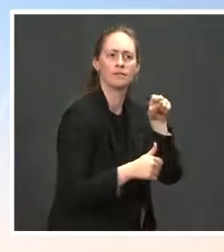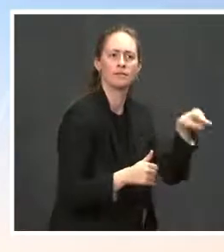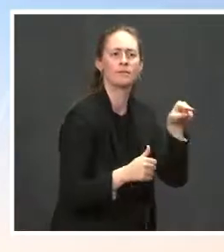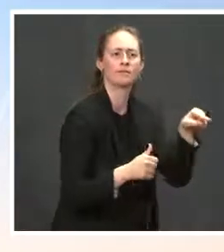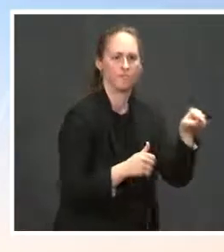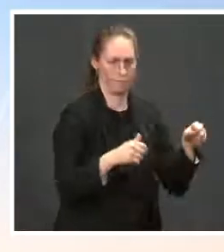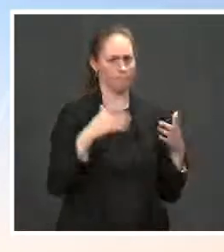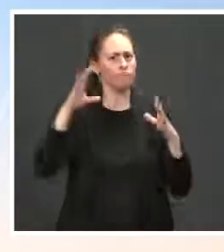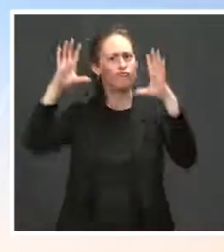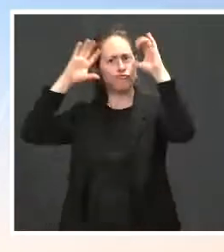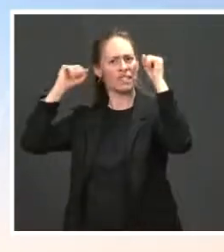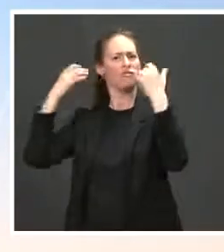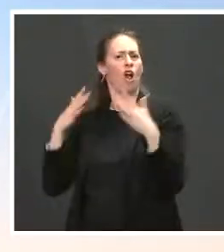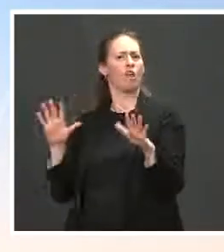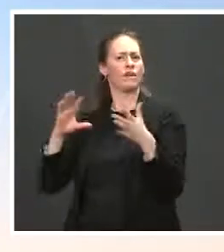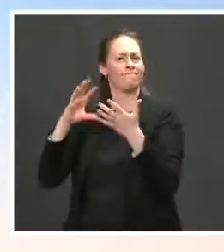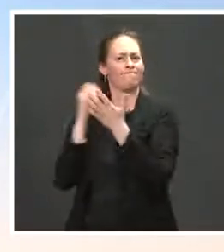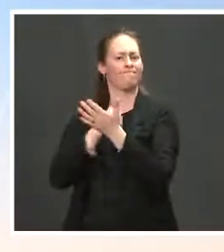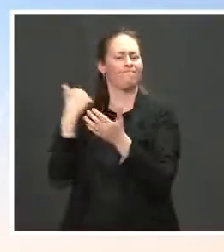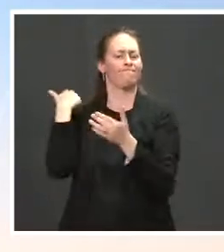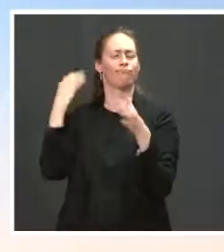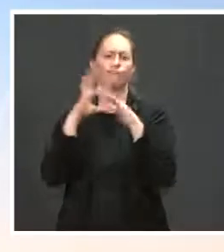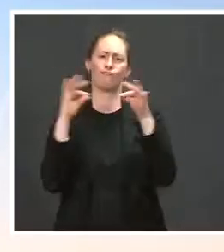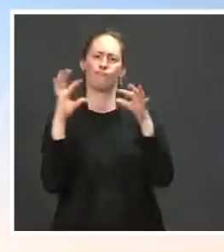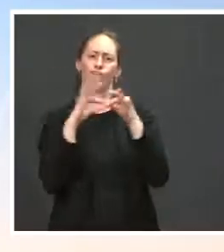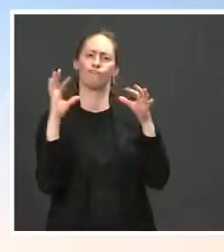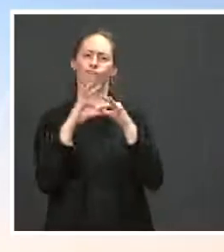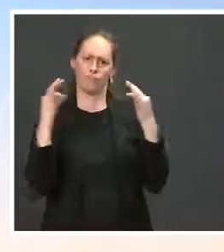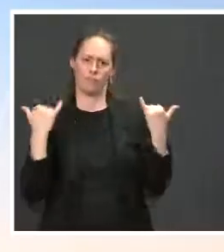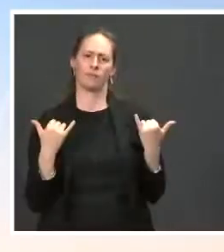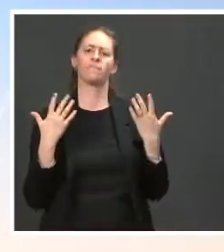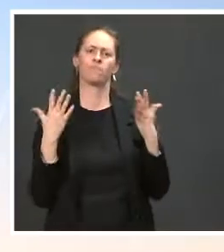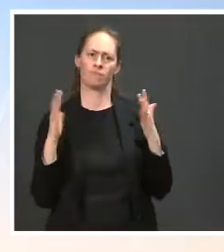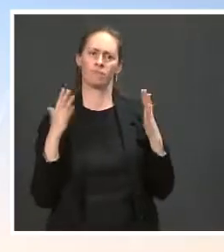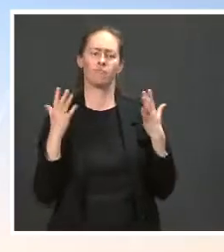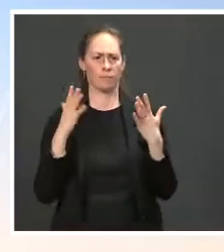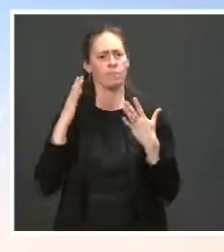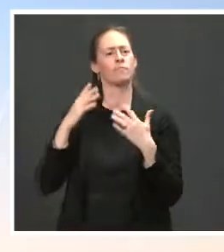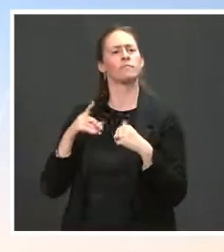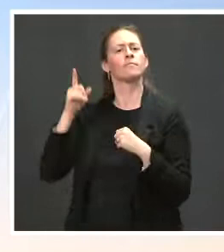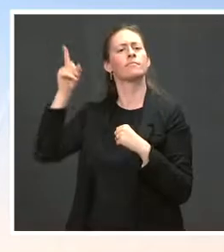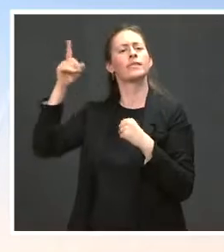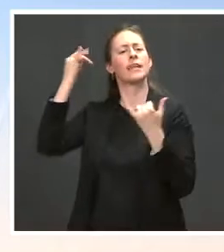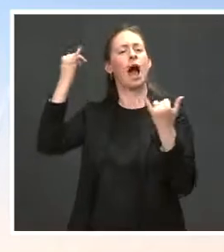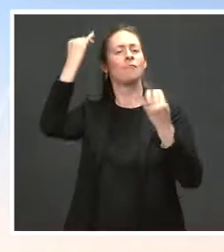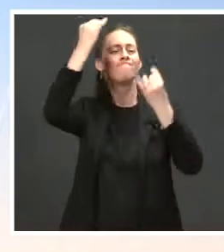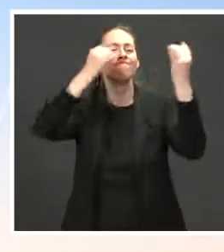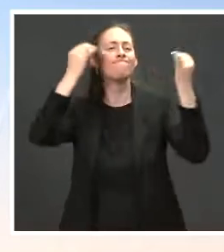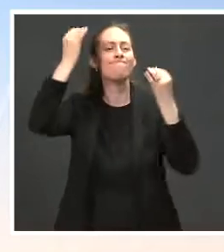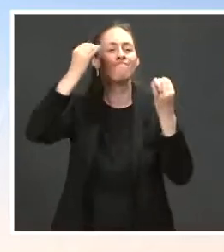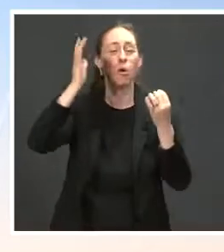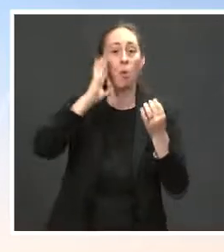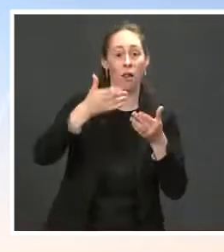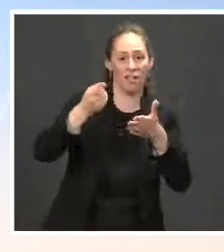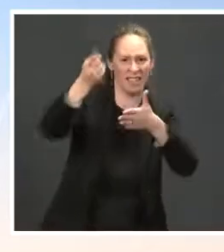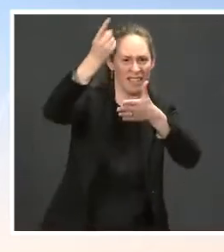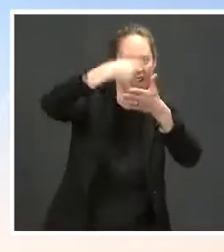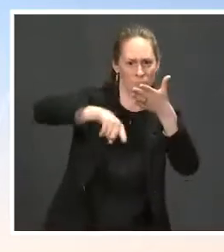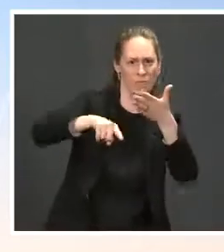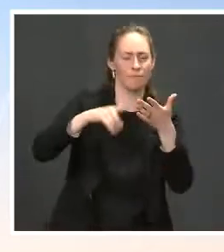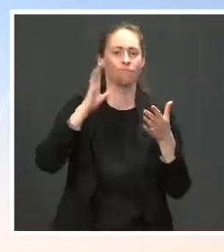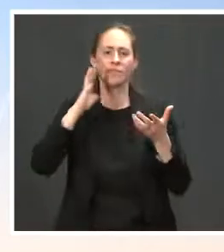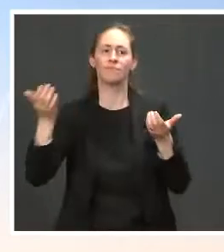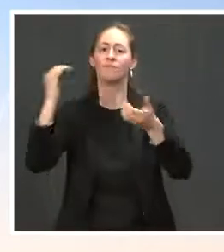as he's thinking about what his joint session speech looks like next week, he has every intention